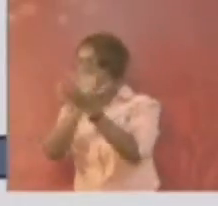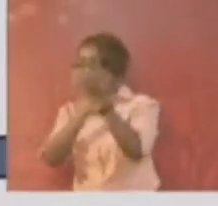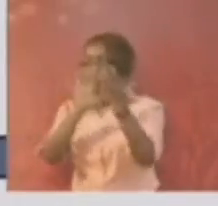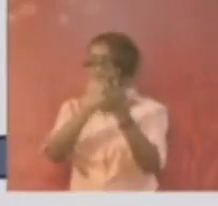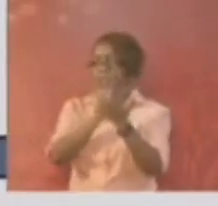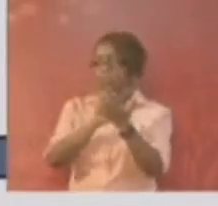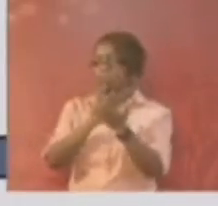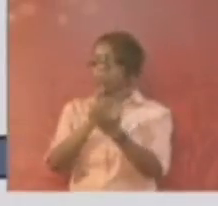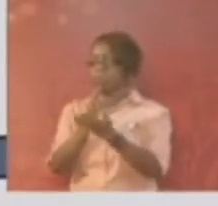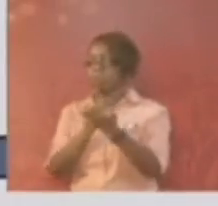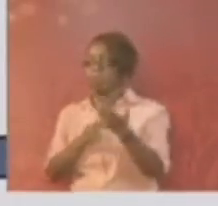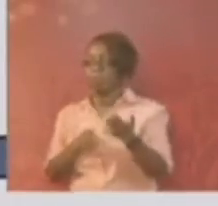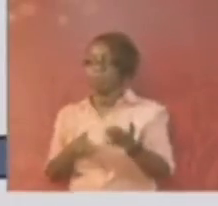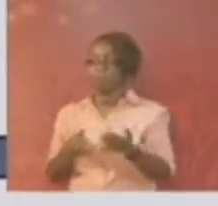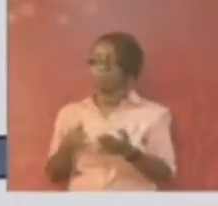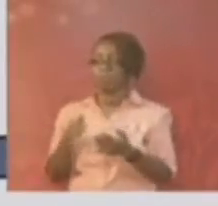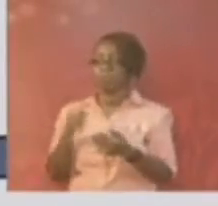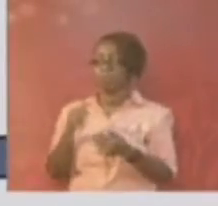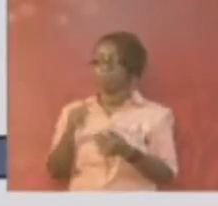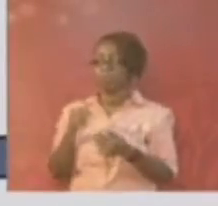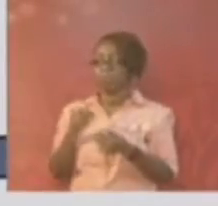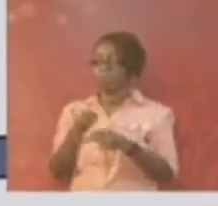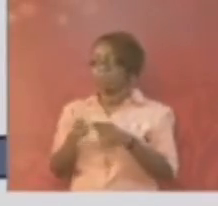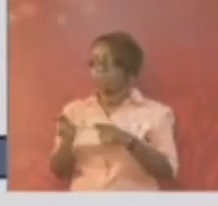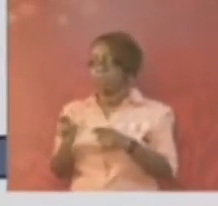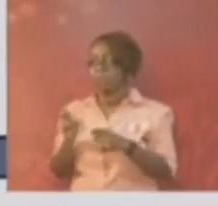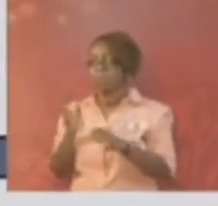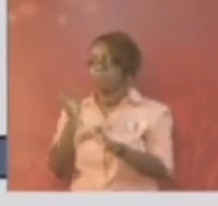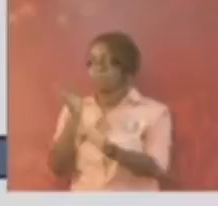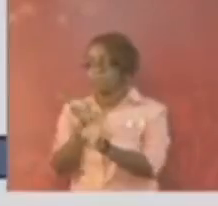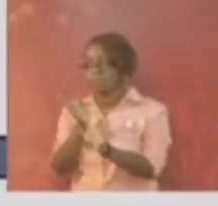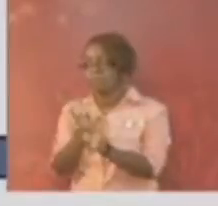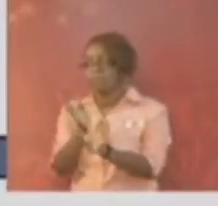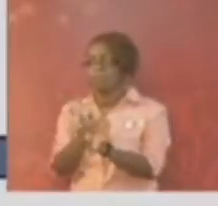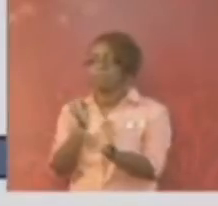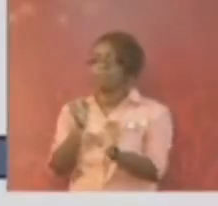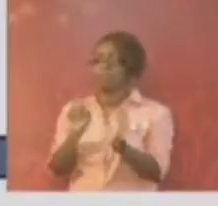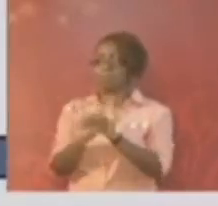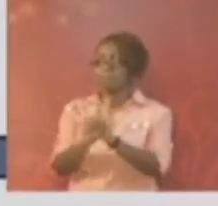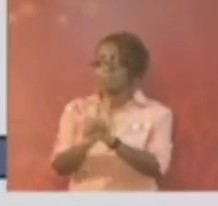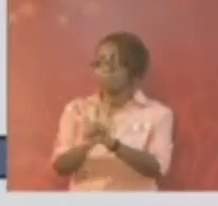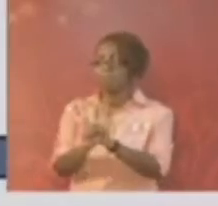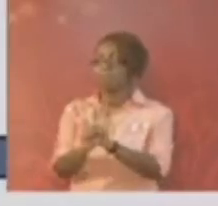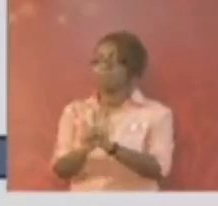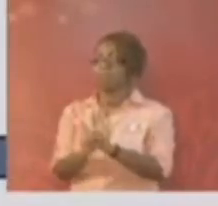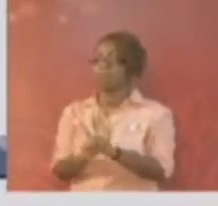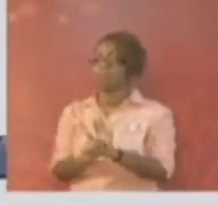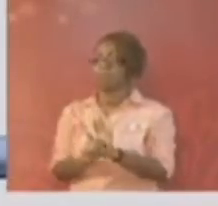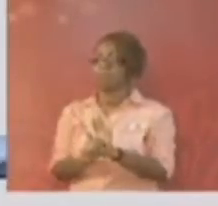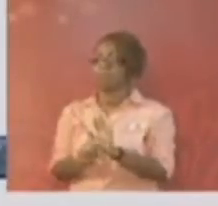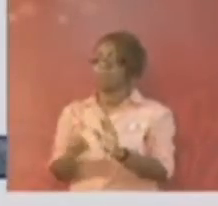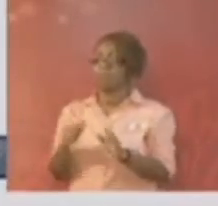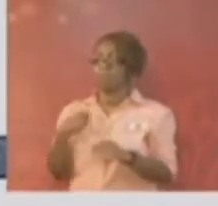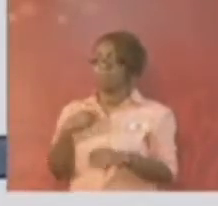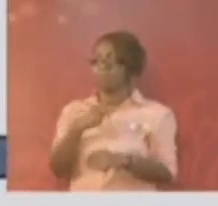brief psychotic symptoms. These patients have been managed with a combination